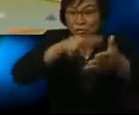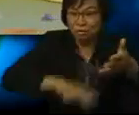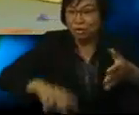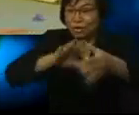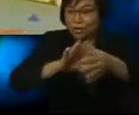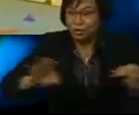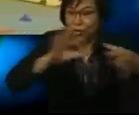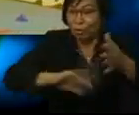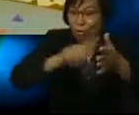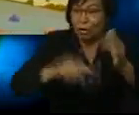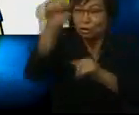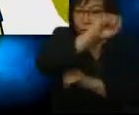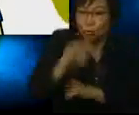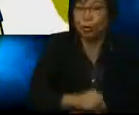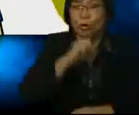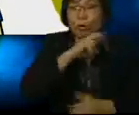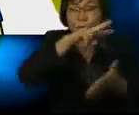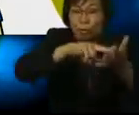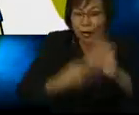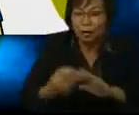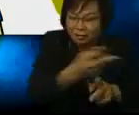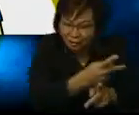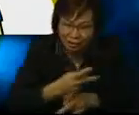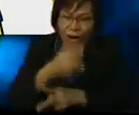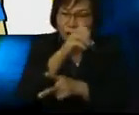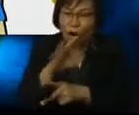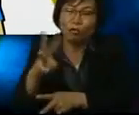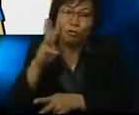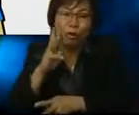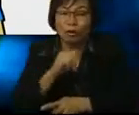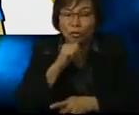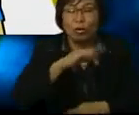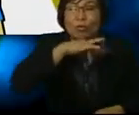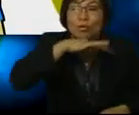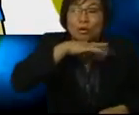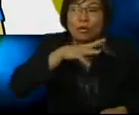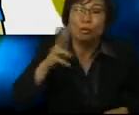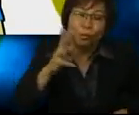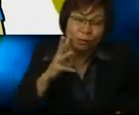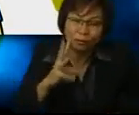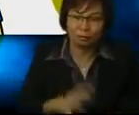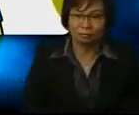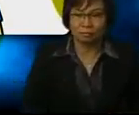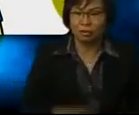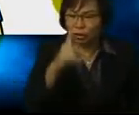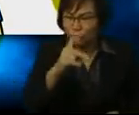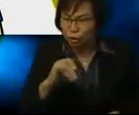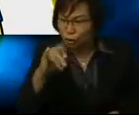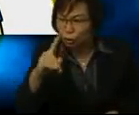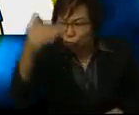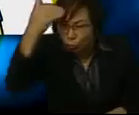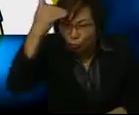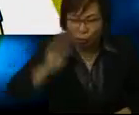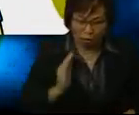Super Kodok means is take care of the water by not polluting it. Did you also know that our water